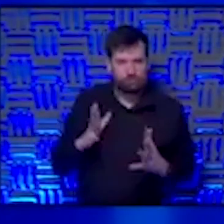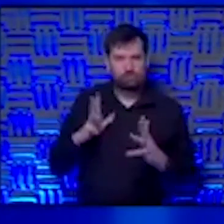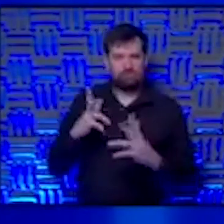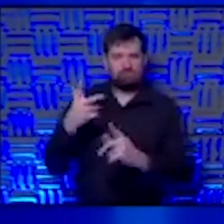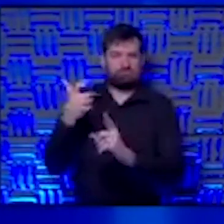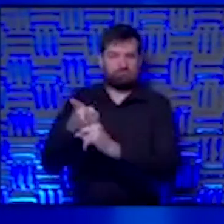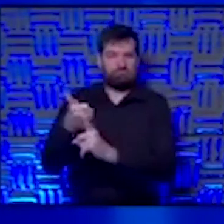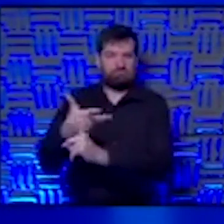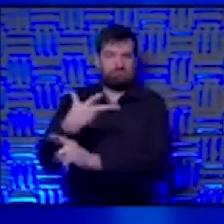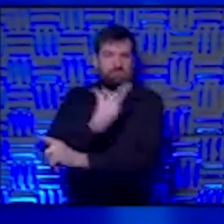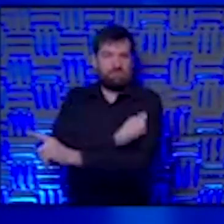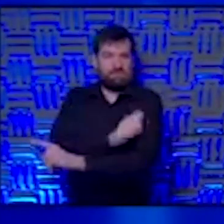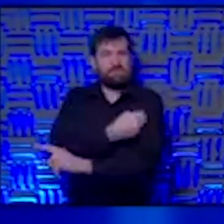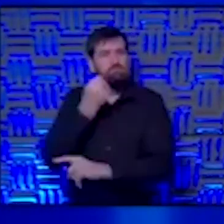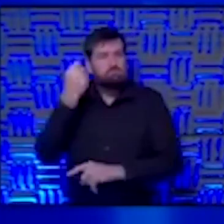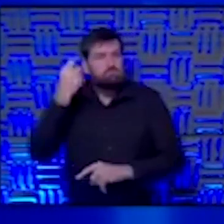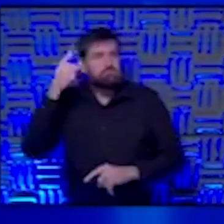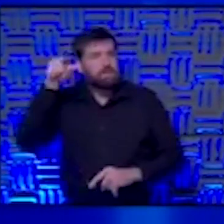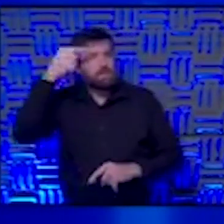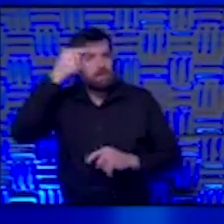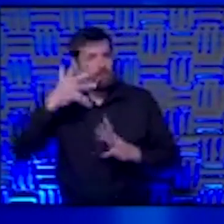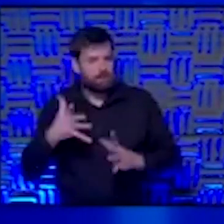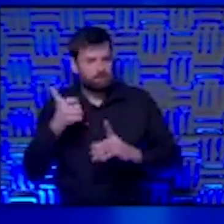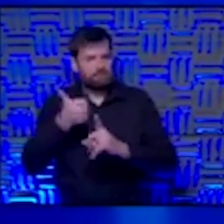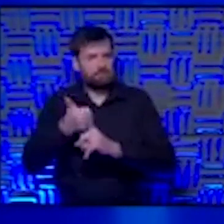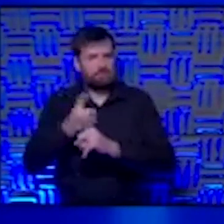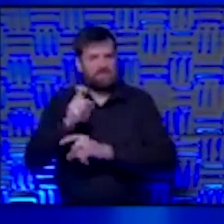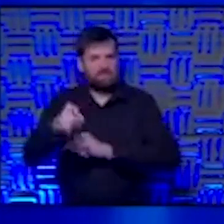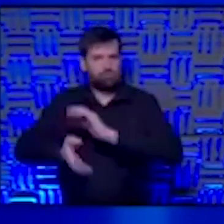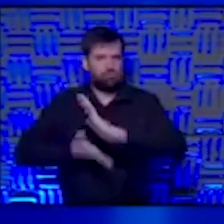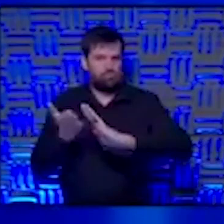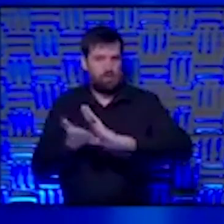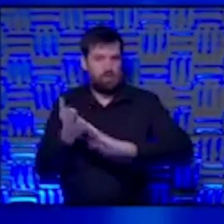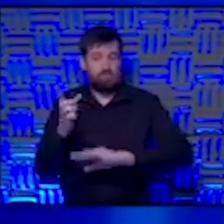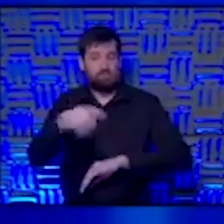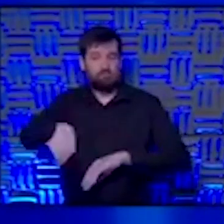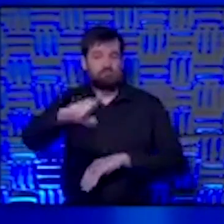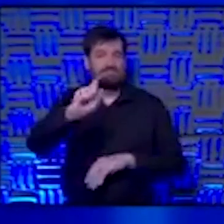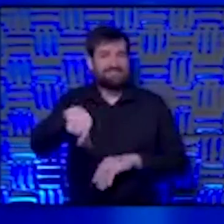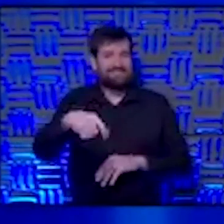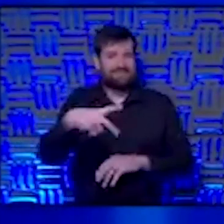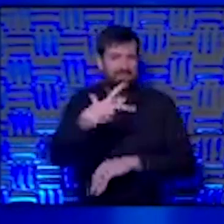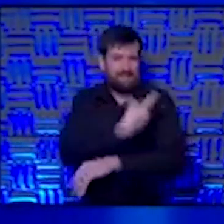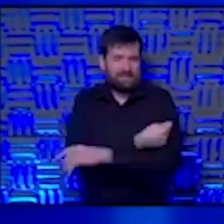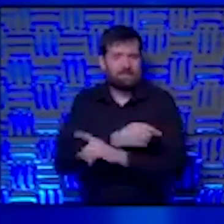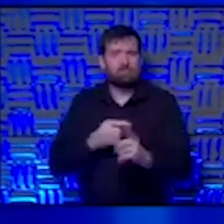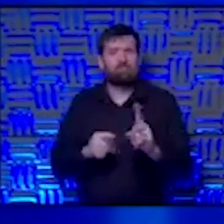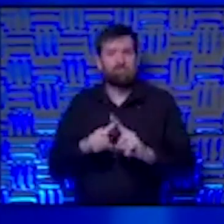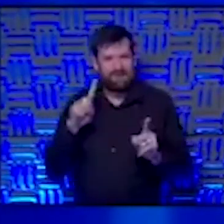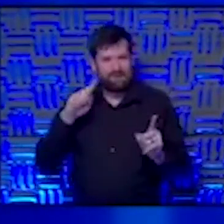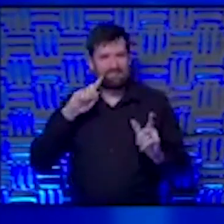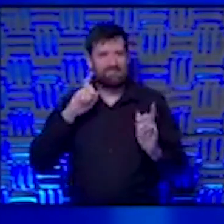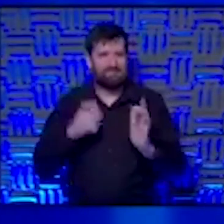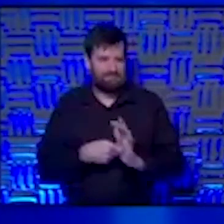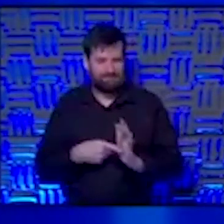government has to run and these people need to get vaccinated. But then we're also starting to hear about people that, like